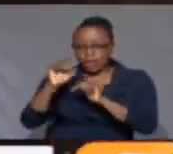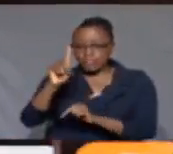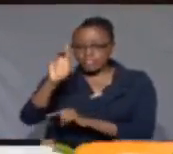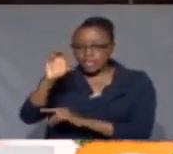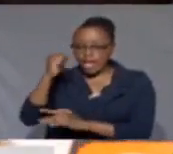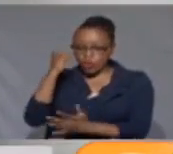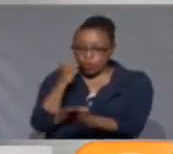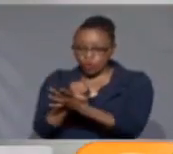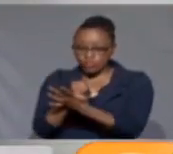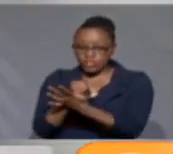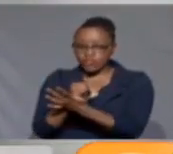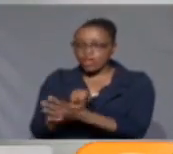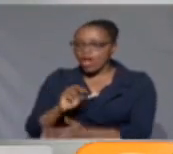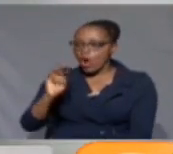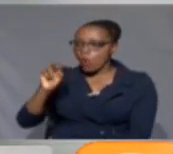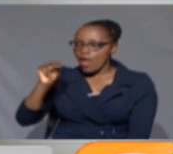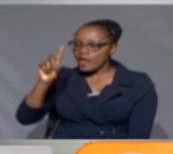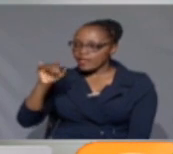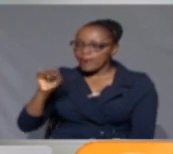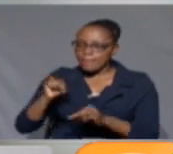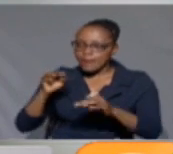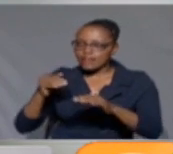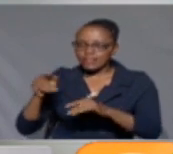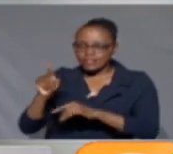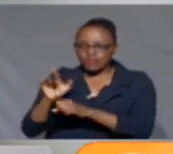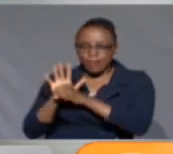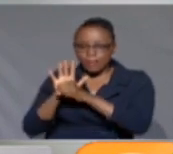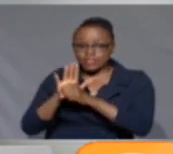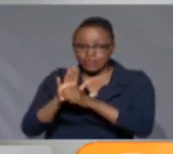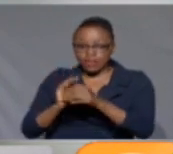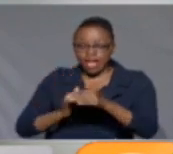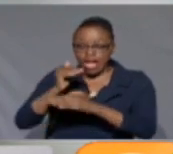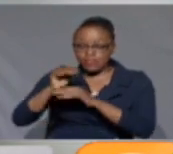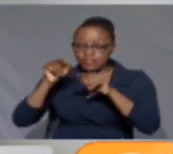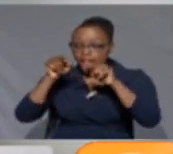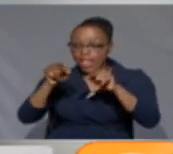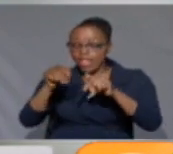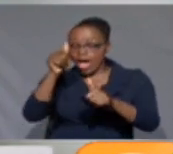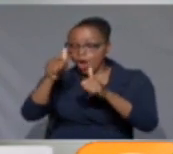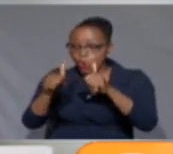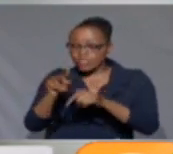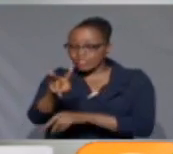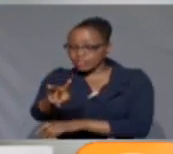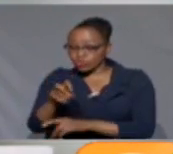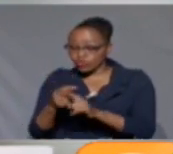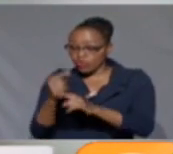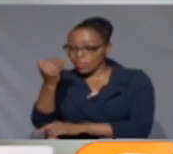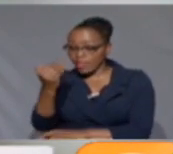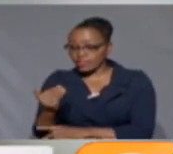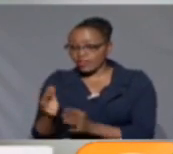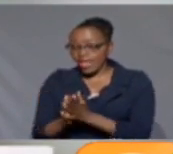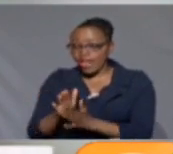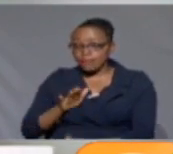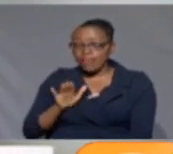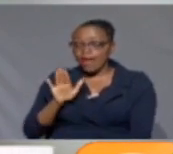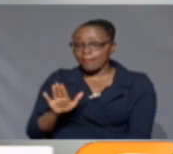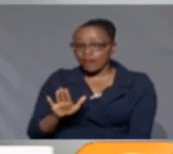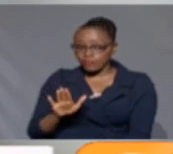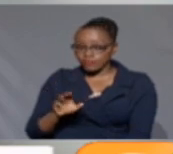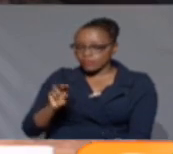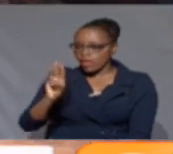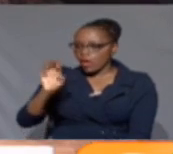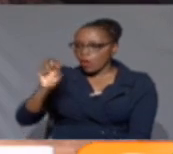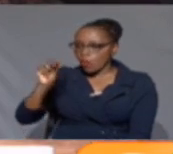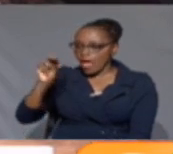DCI offices. Wendy's former manager came under pressure following allegations that he stole from the child and her mother. Wendy